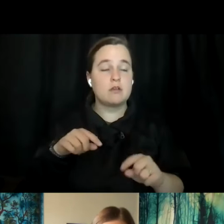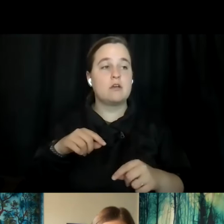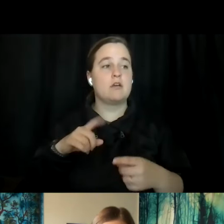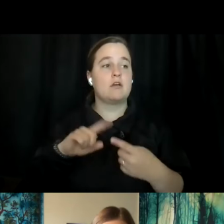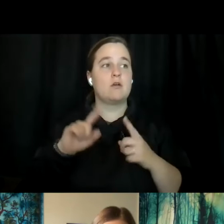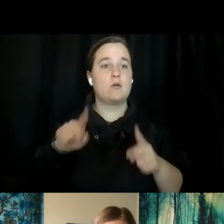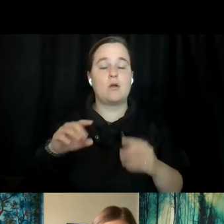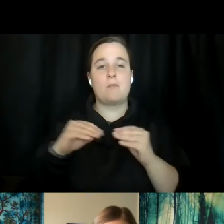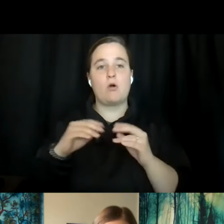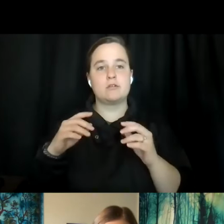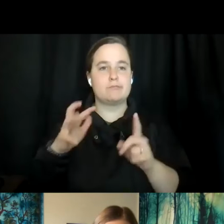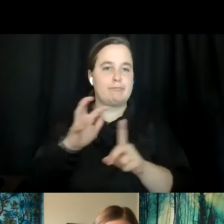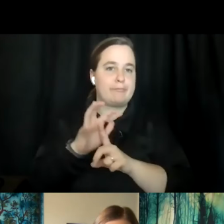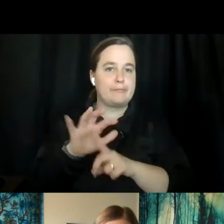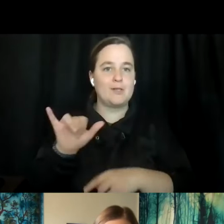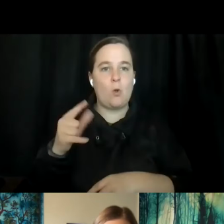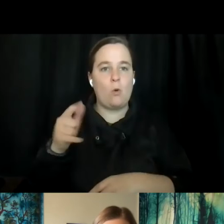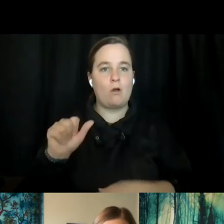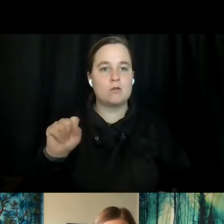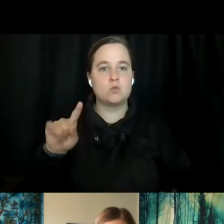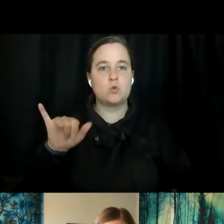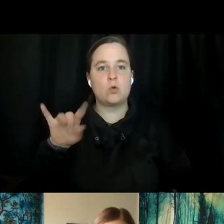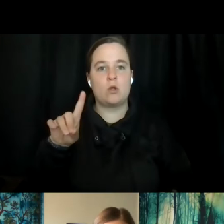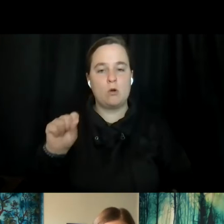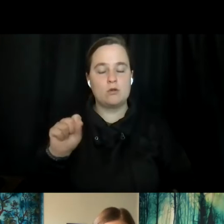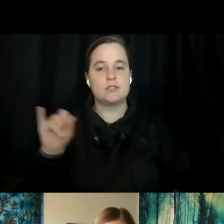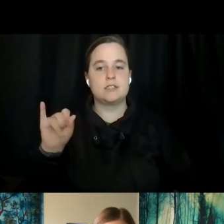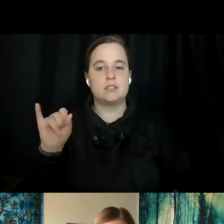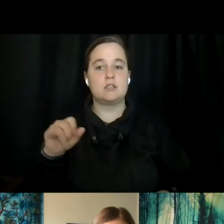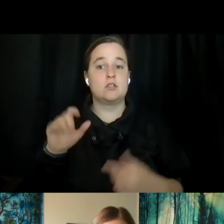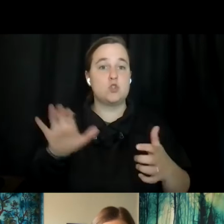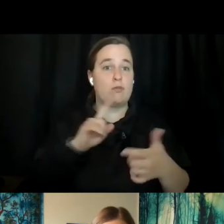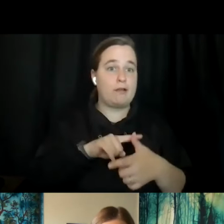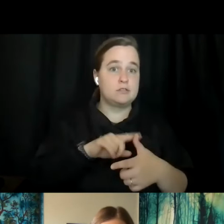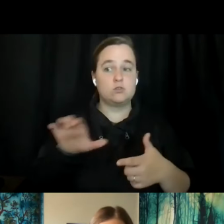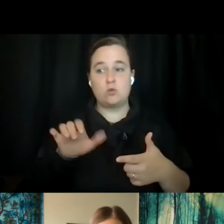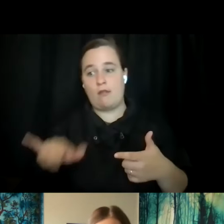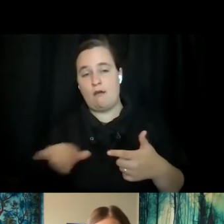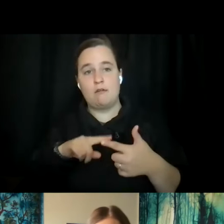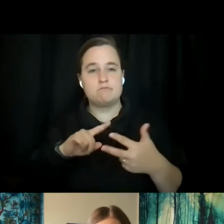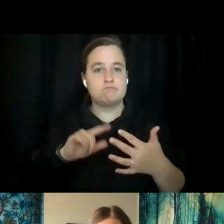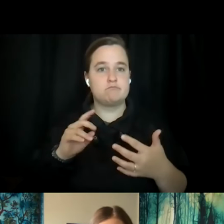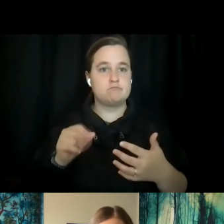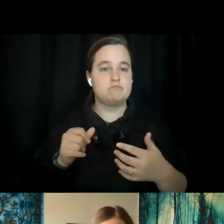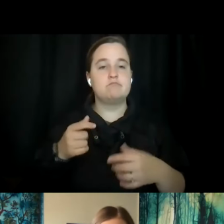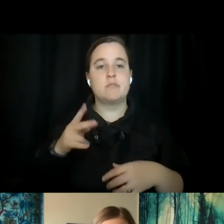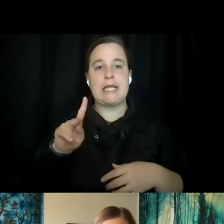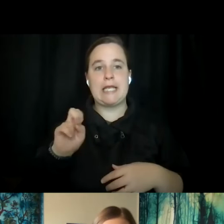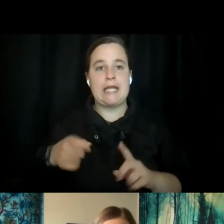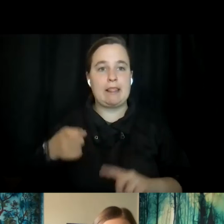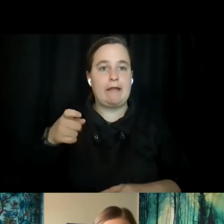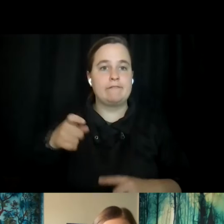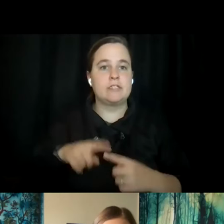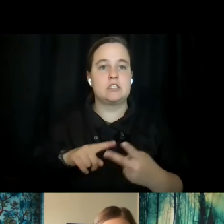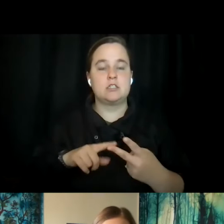one of the more popular yoga studios, like it's like, do this, do that, like lift your knee, like move your